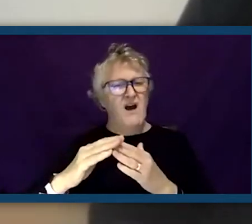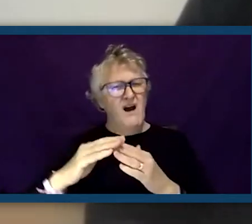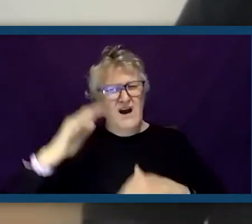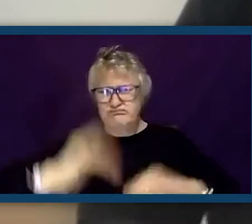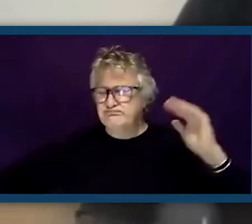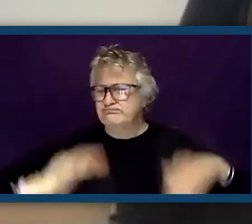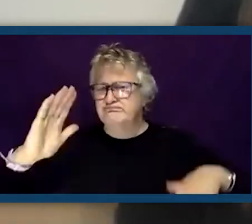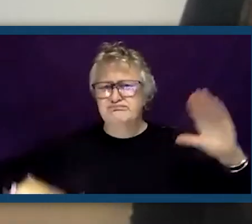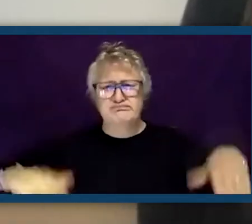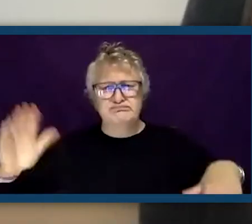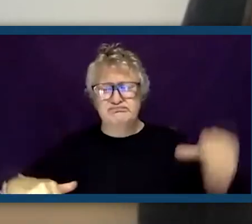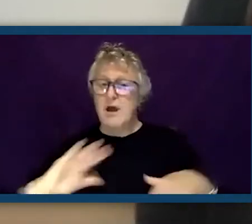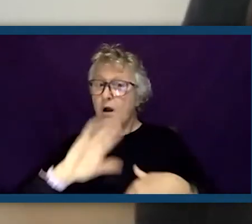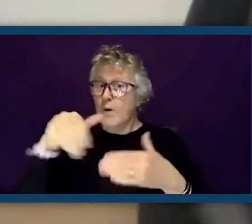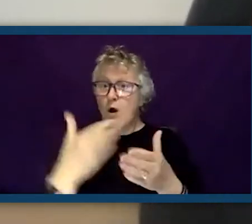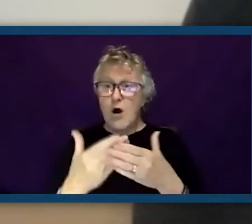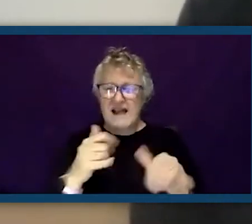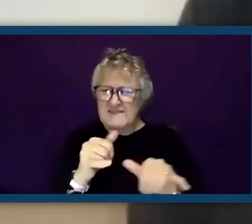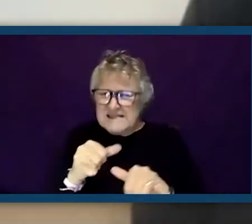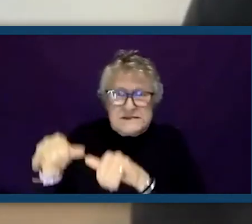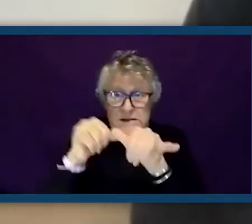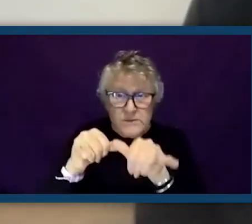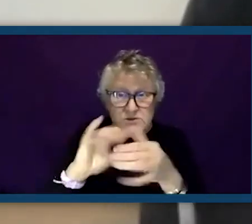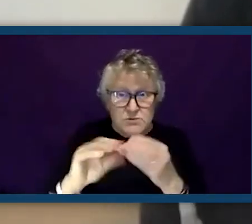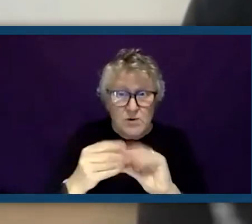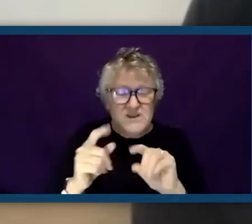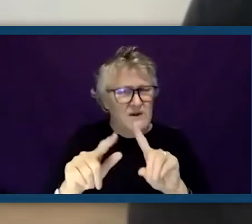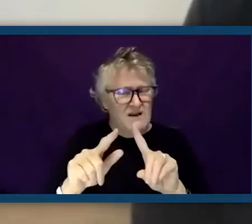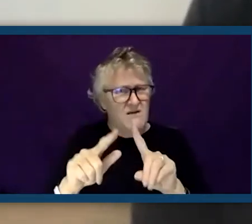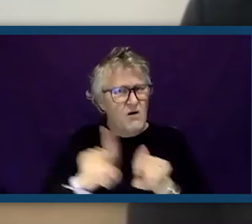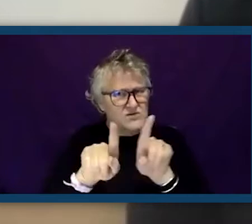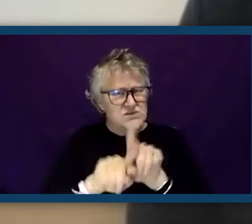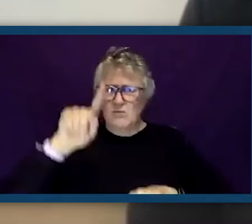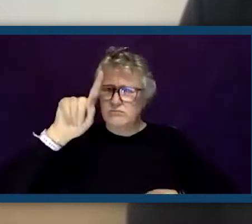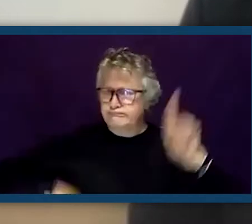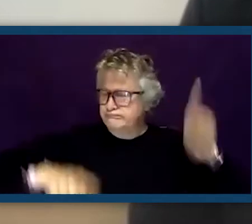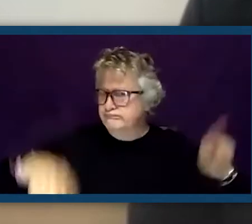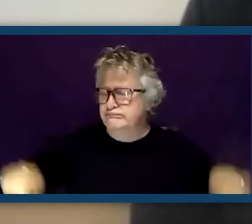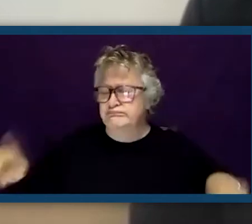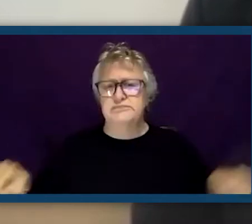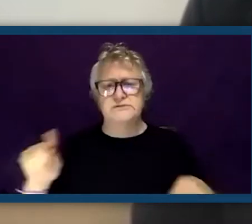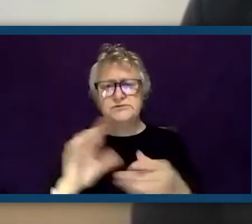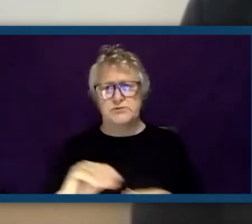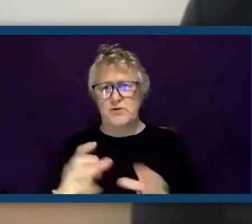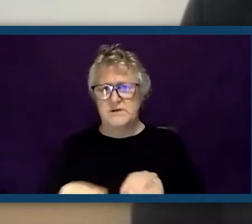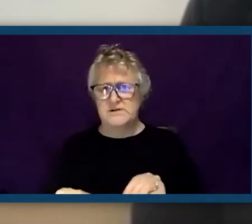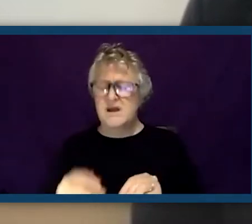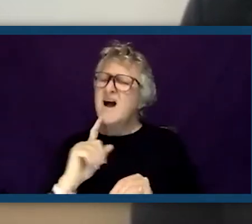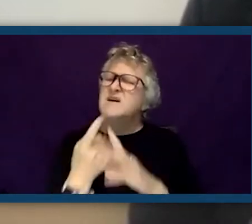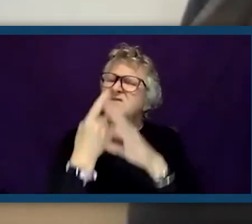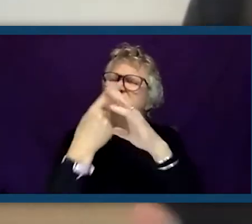but such different stories as well. So I want to start off with Aref and asking if you can